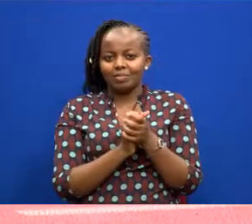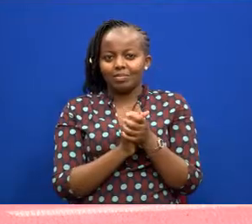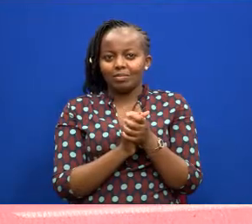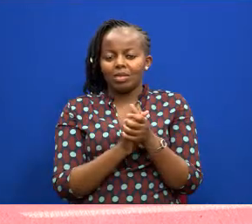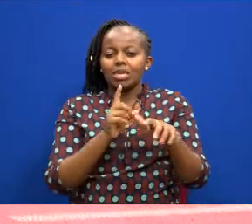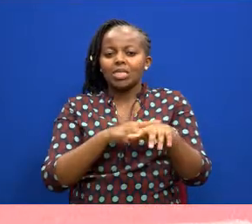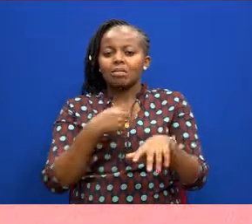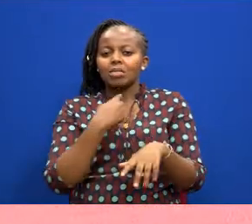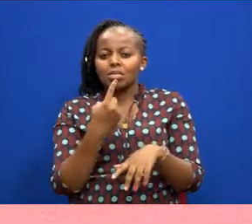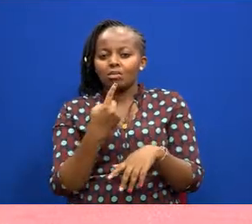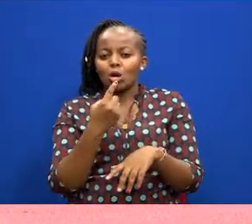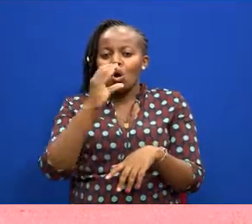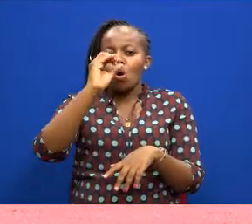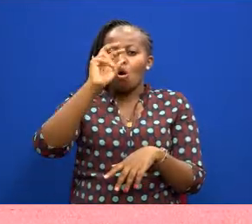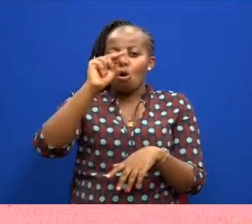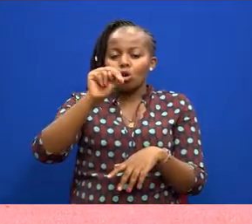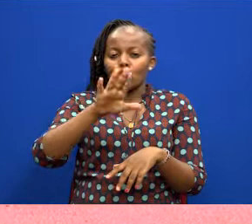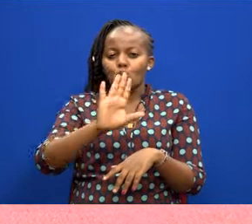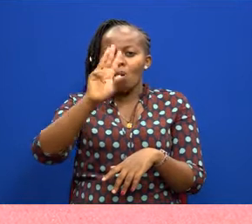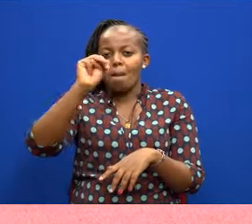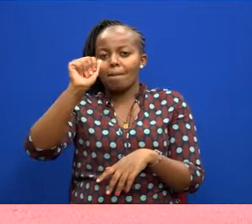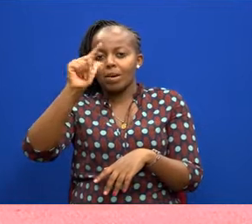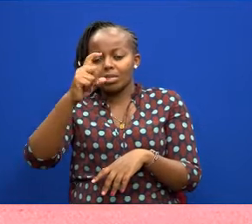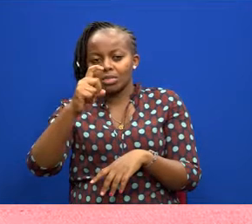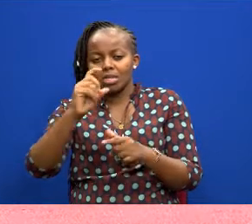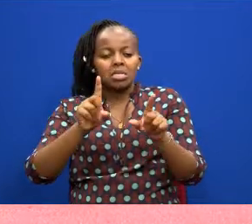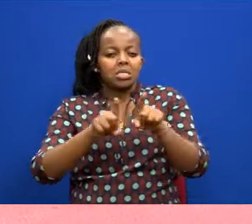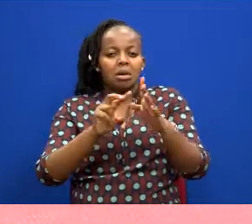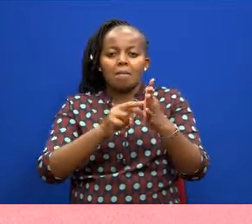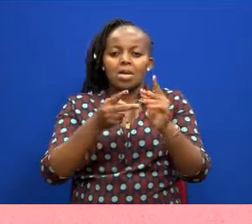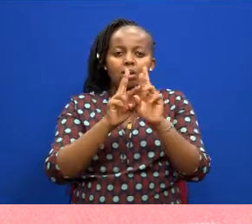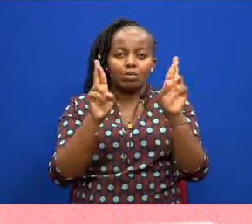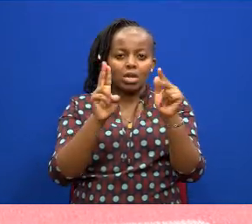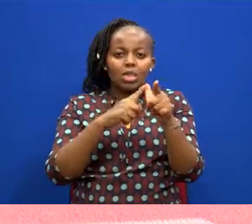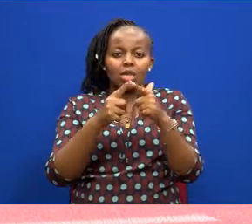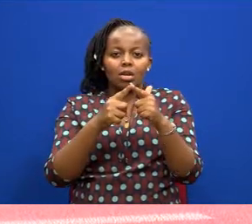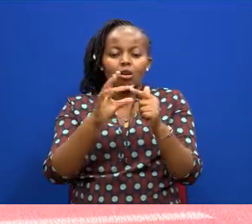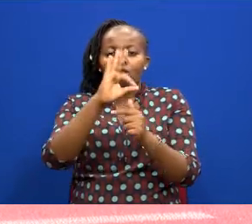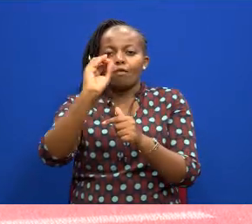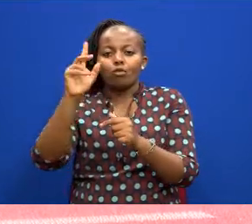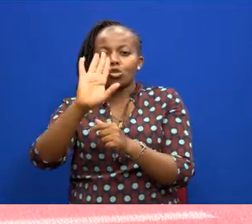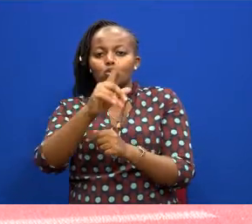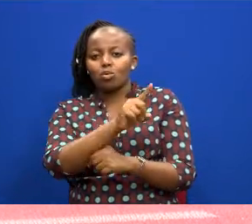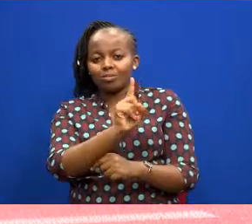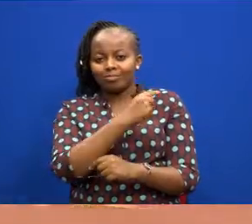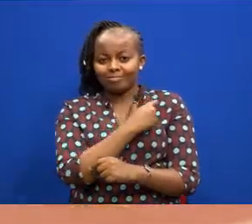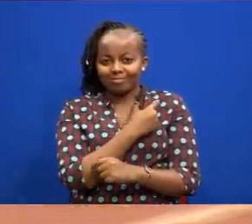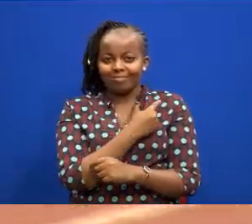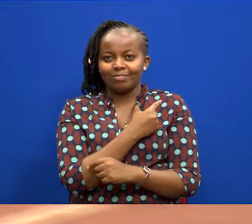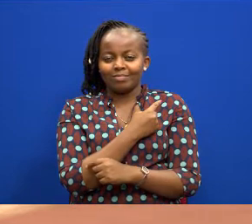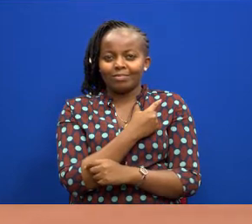So I'll ask my team members to put their lead foot just slightly behind the start line.